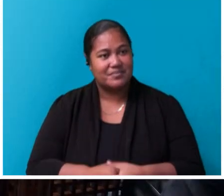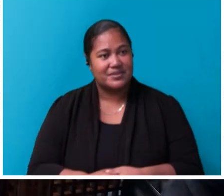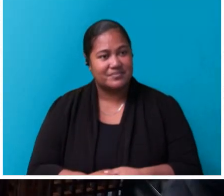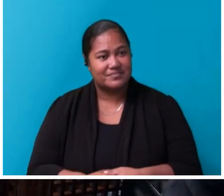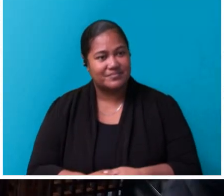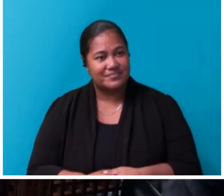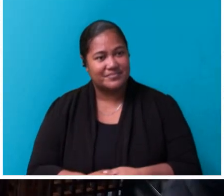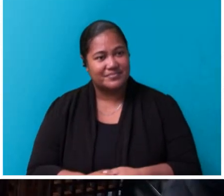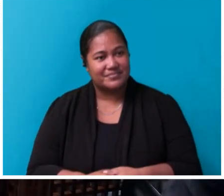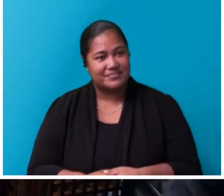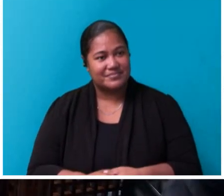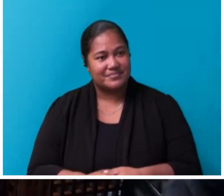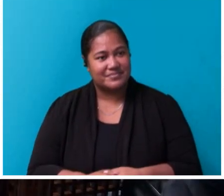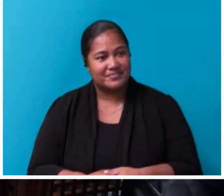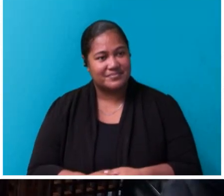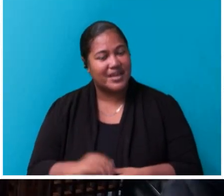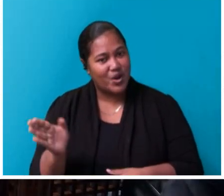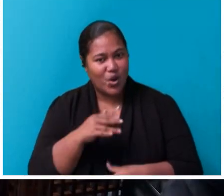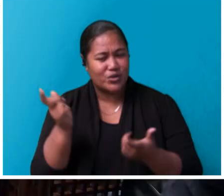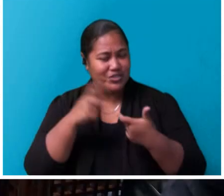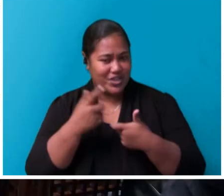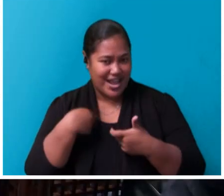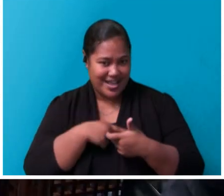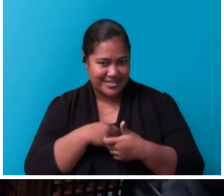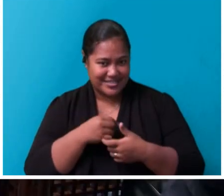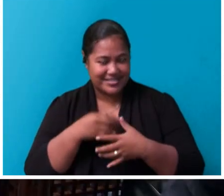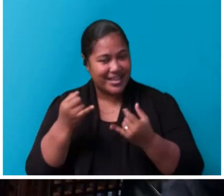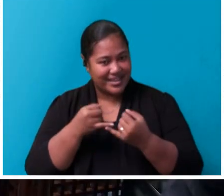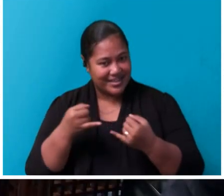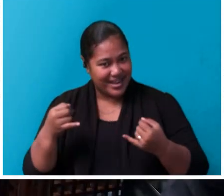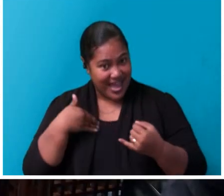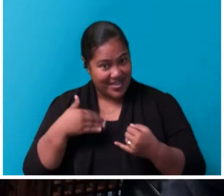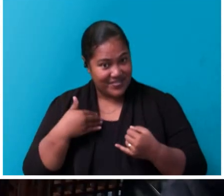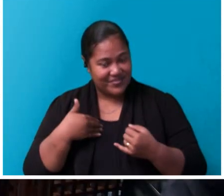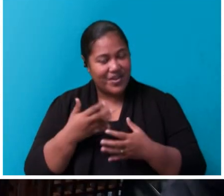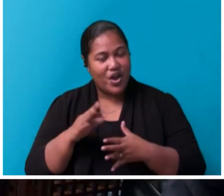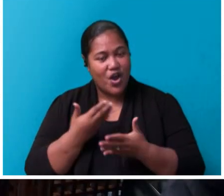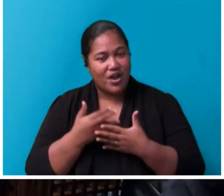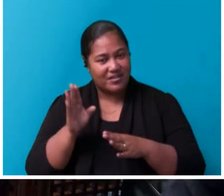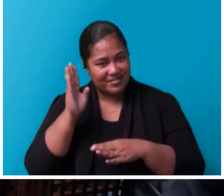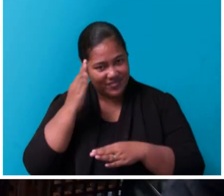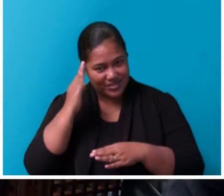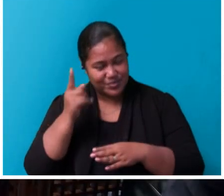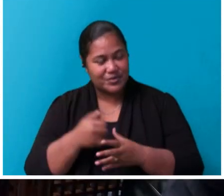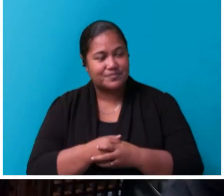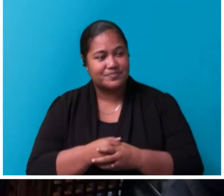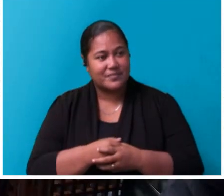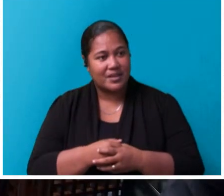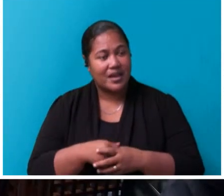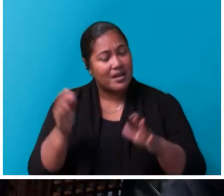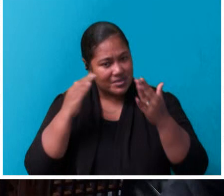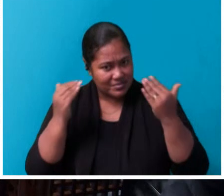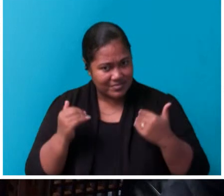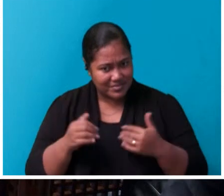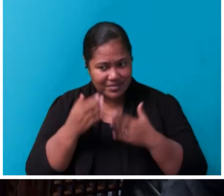all those joining us live on Parliament's Facebook channel. Honorable Speaker, I would also like to acknowledge the members